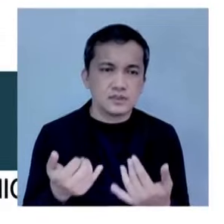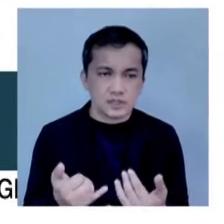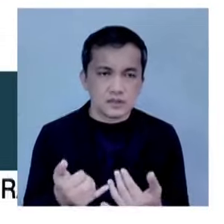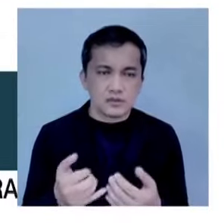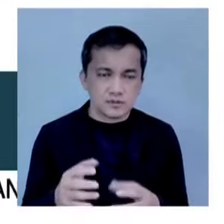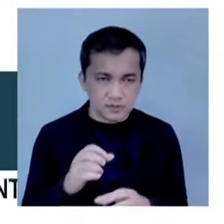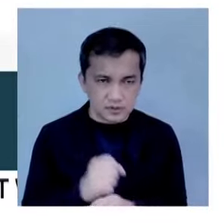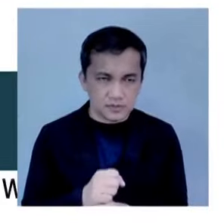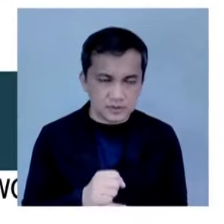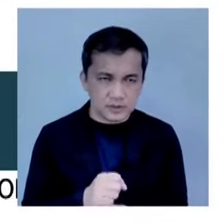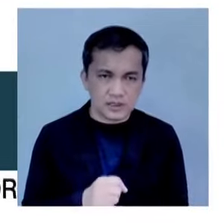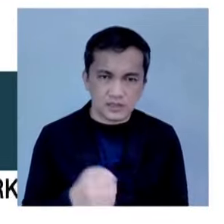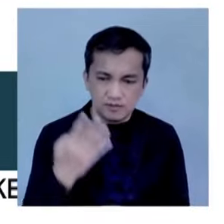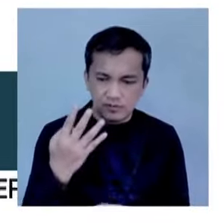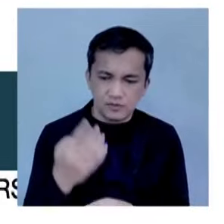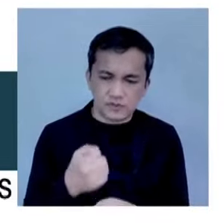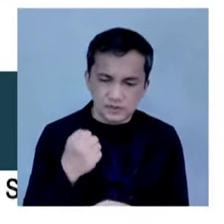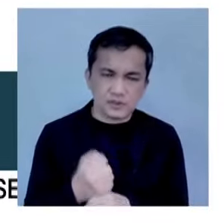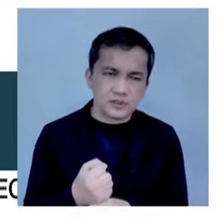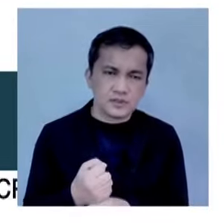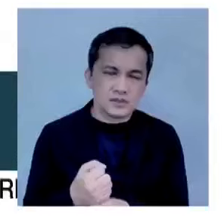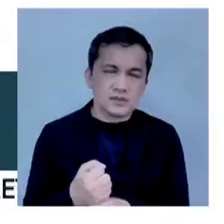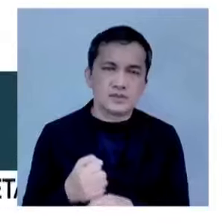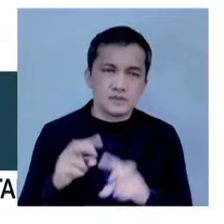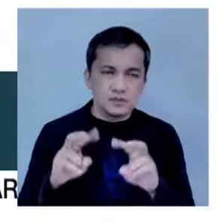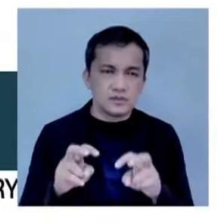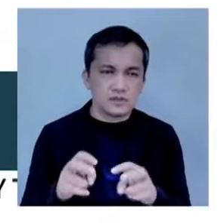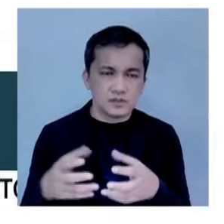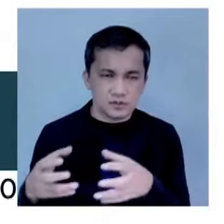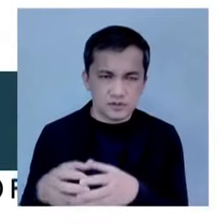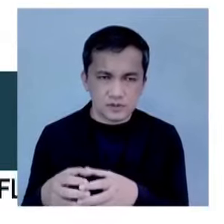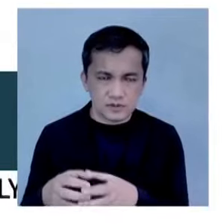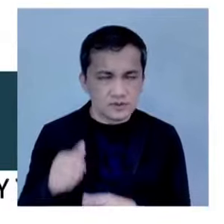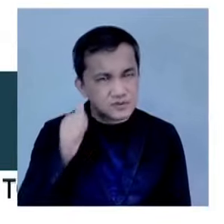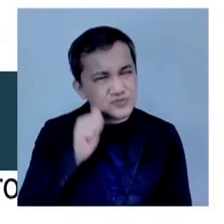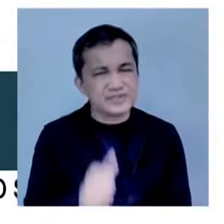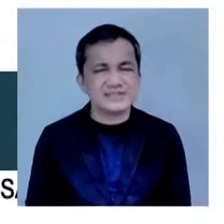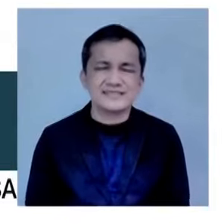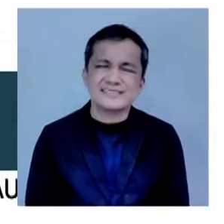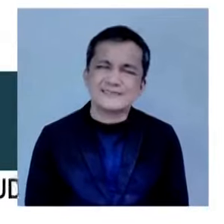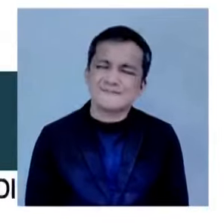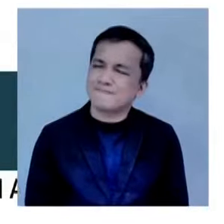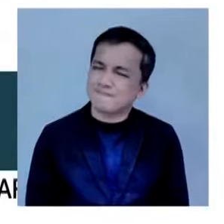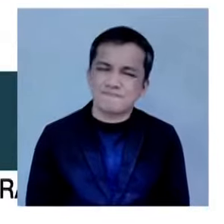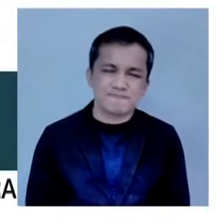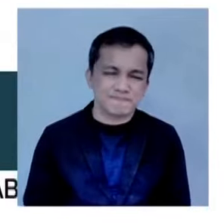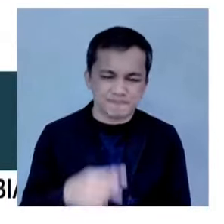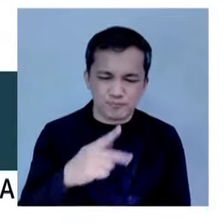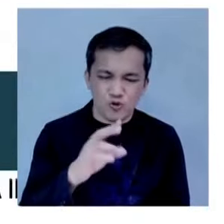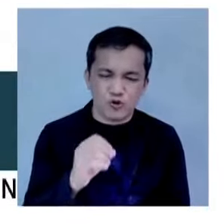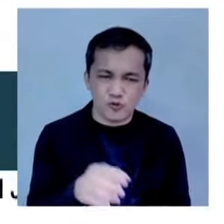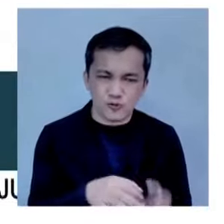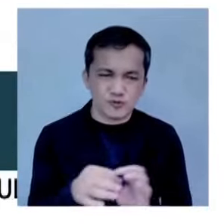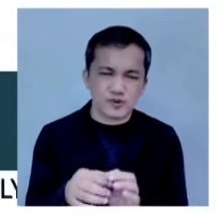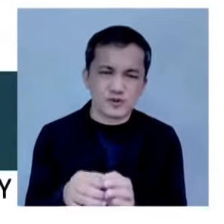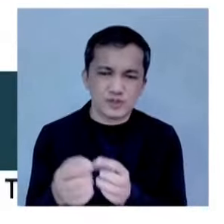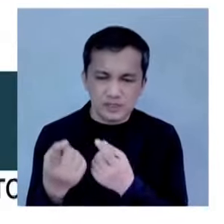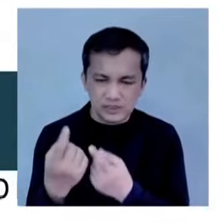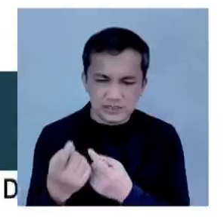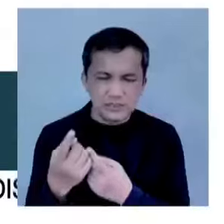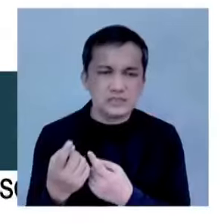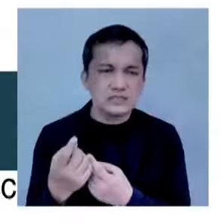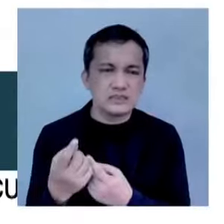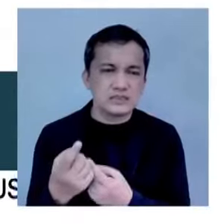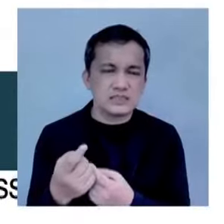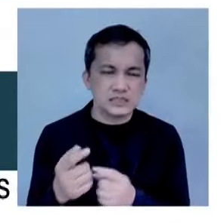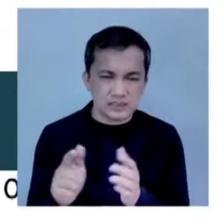itong 4 na taong investigasyon ng Committee on Women about POGO-related prostitution, illegal